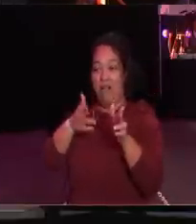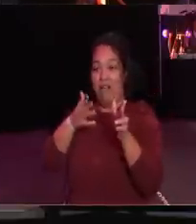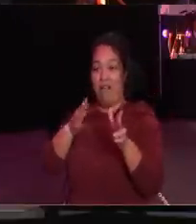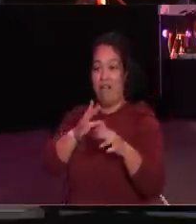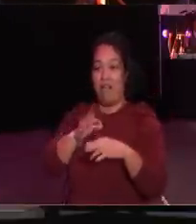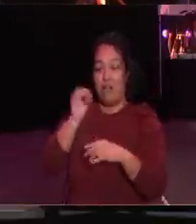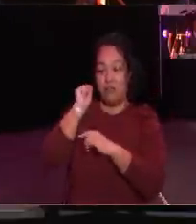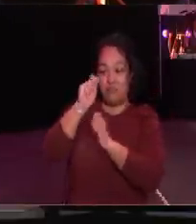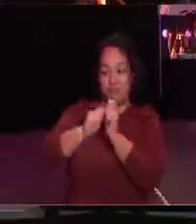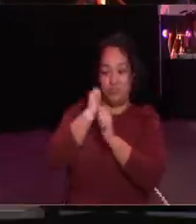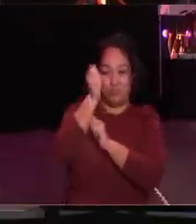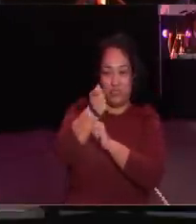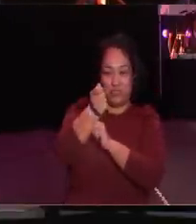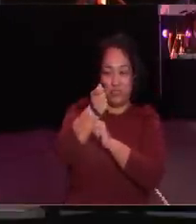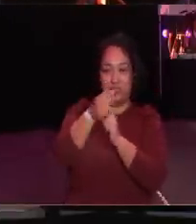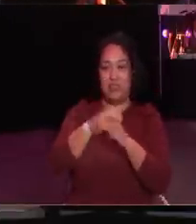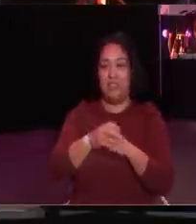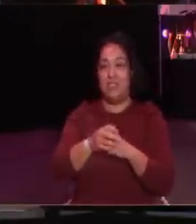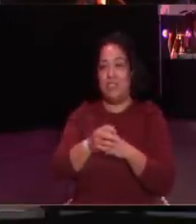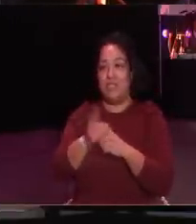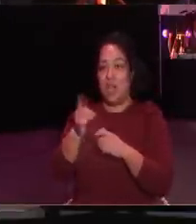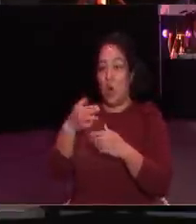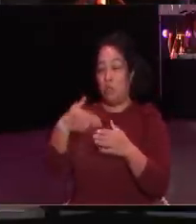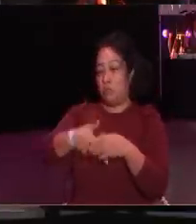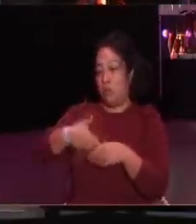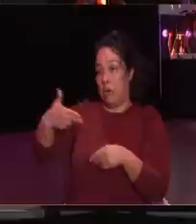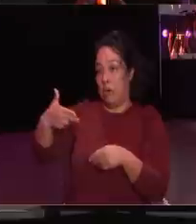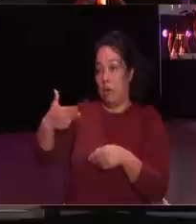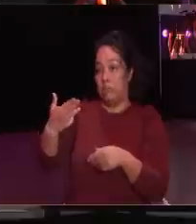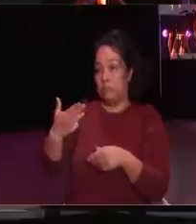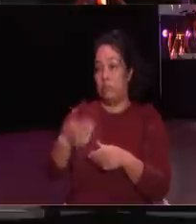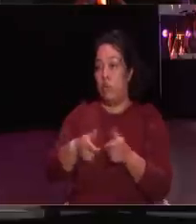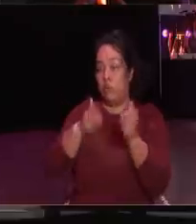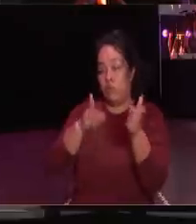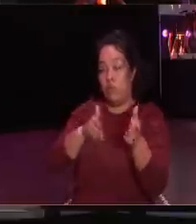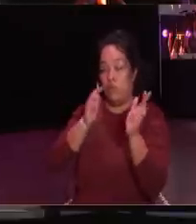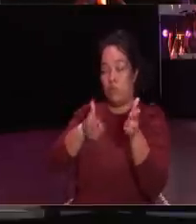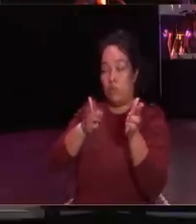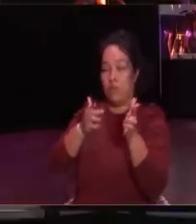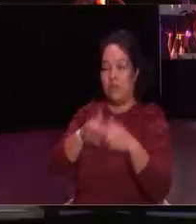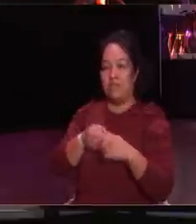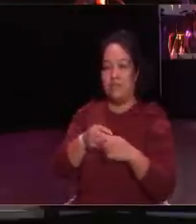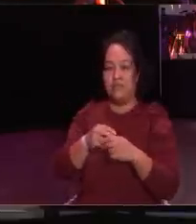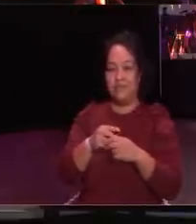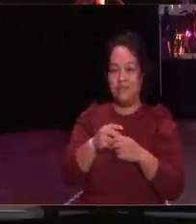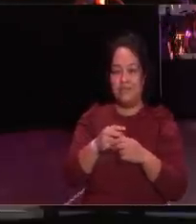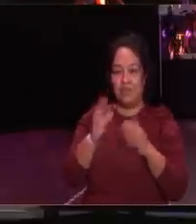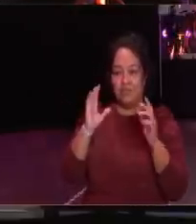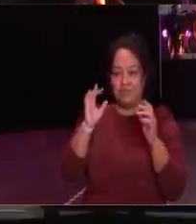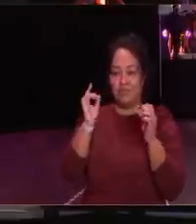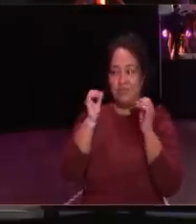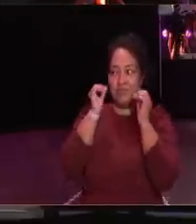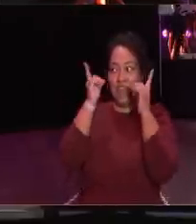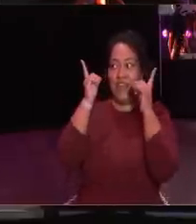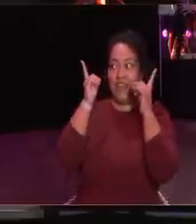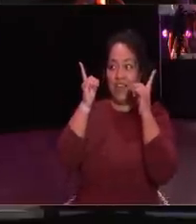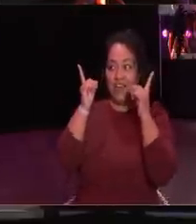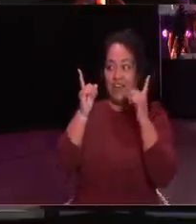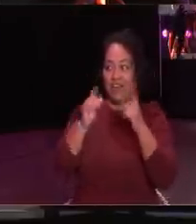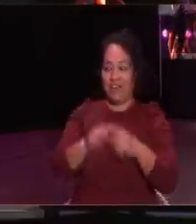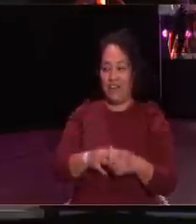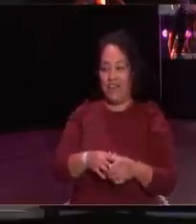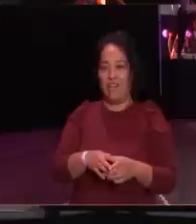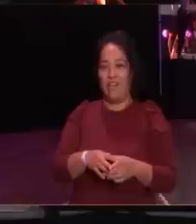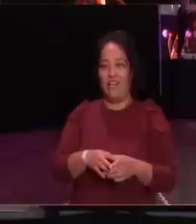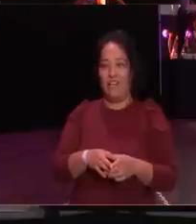pescar. Or fishing. O hablan de armas. Or even of guns. Se les ilumina el rostro. Their face lights up. Hay personas que son fanáticos